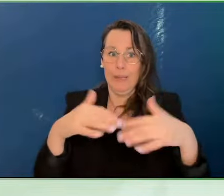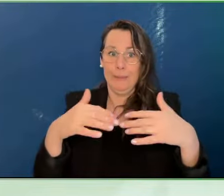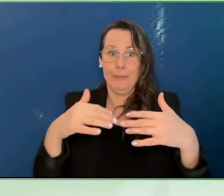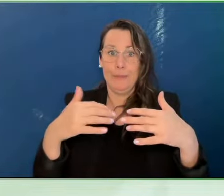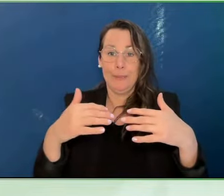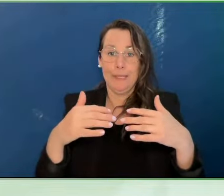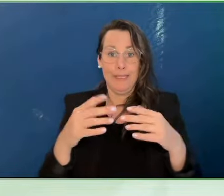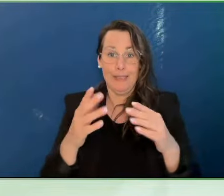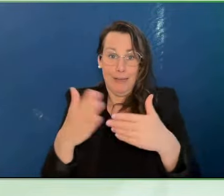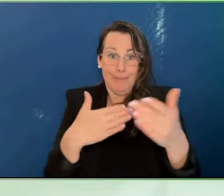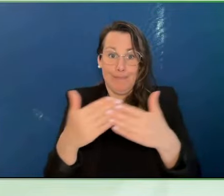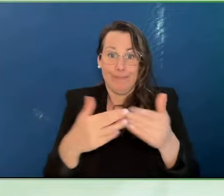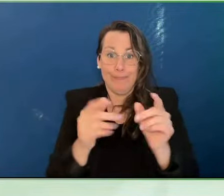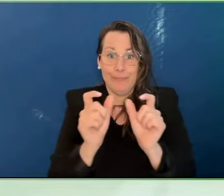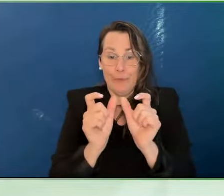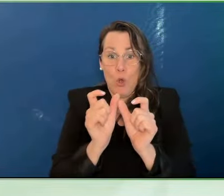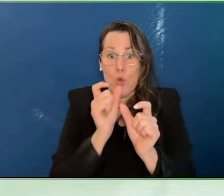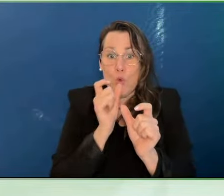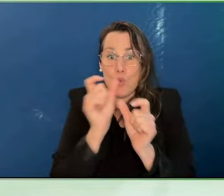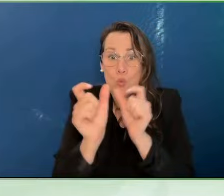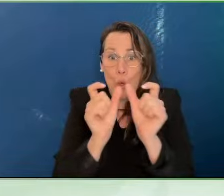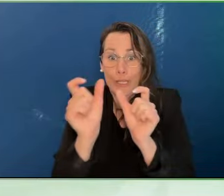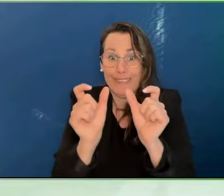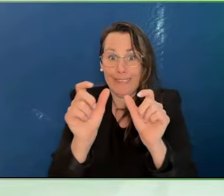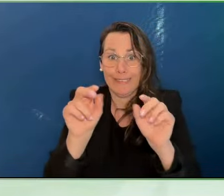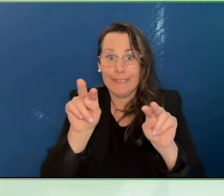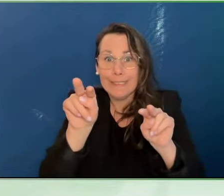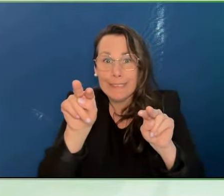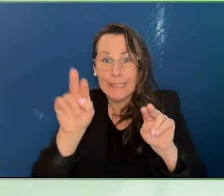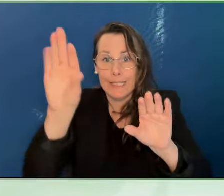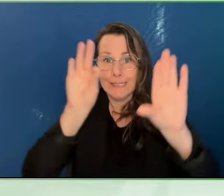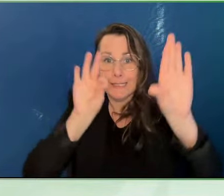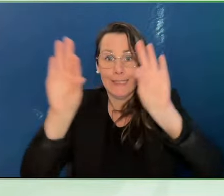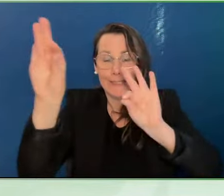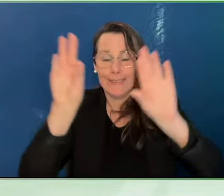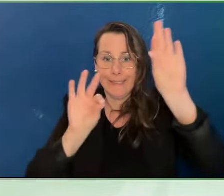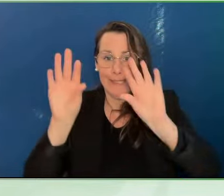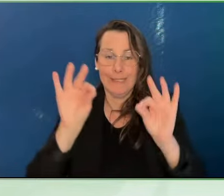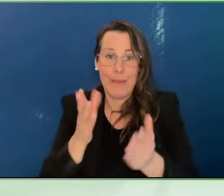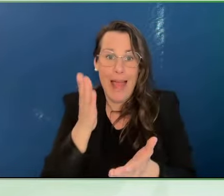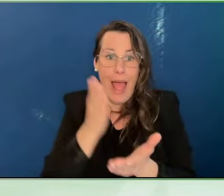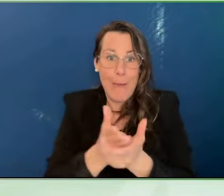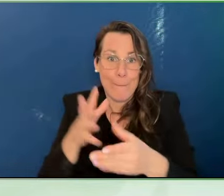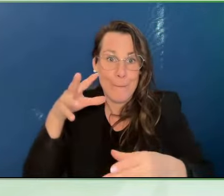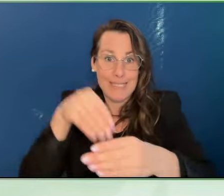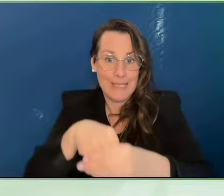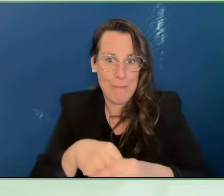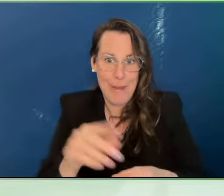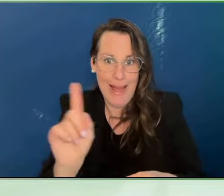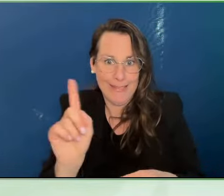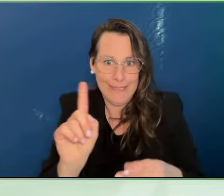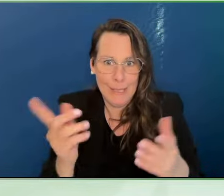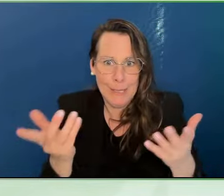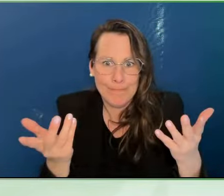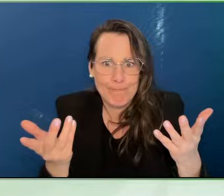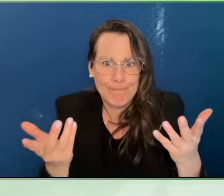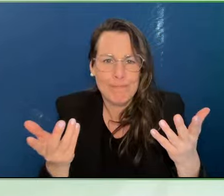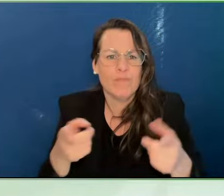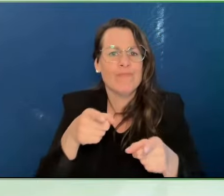using AI, it's not going to spell the African names correctly. Or it might not, if it's AI, even the African